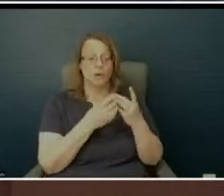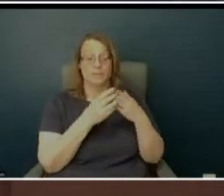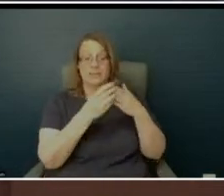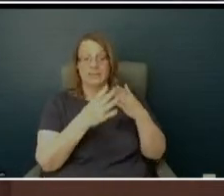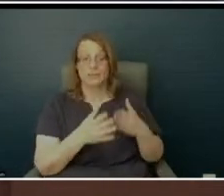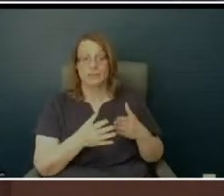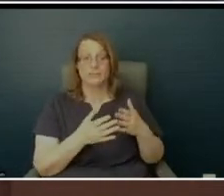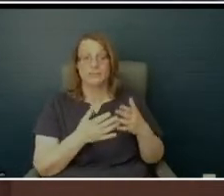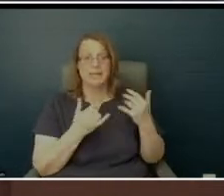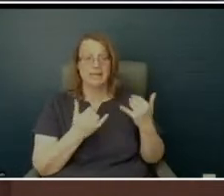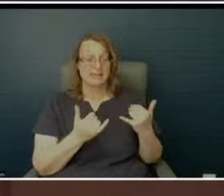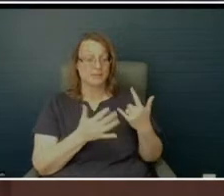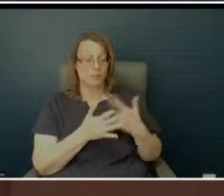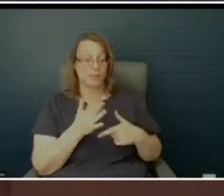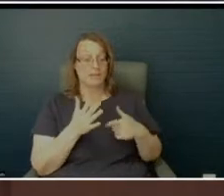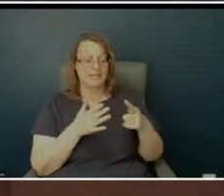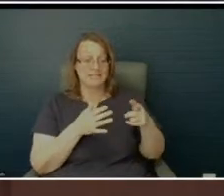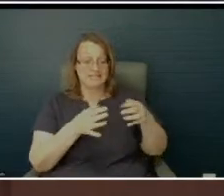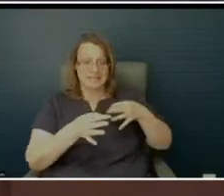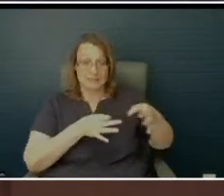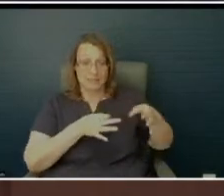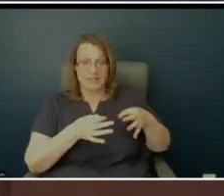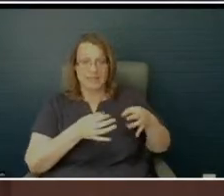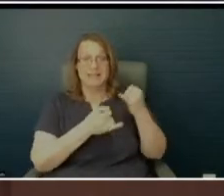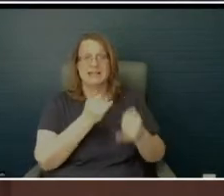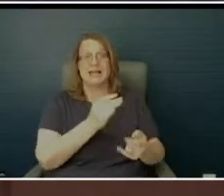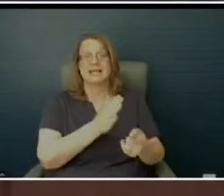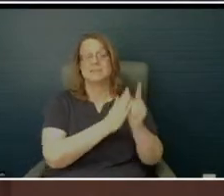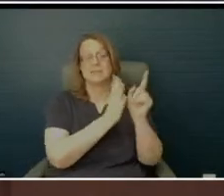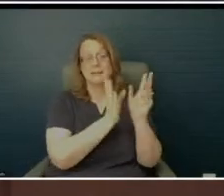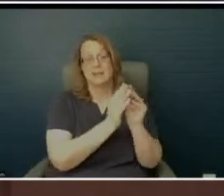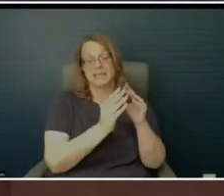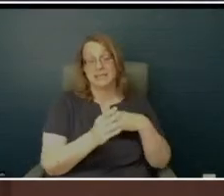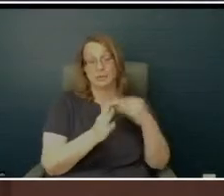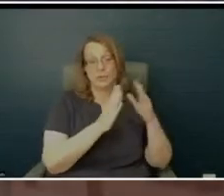last-minute meeting held at the White House on New Year's Eve.